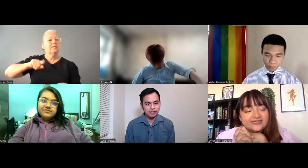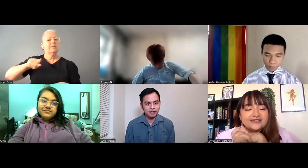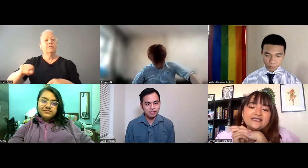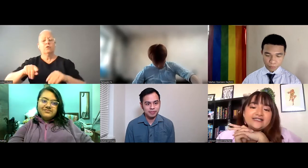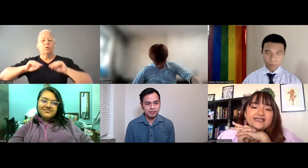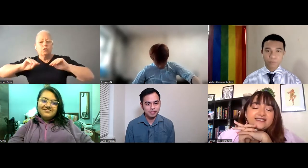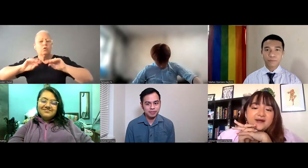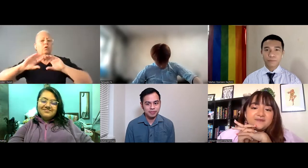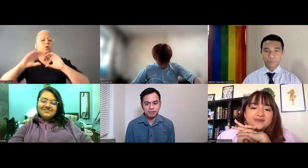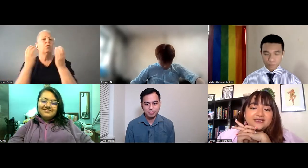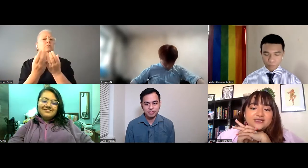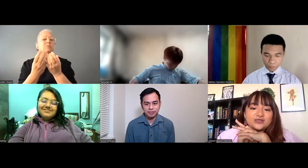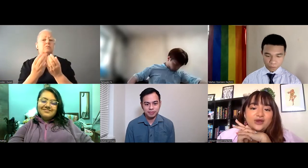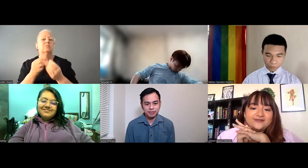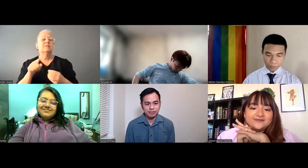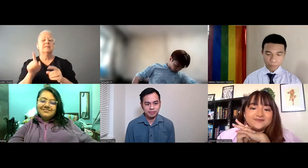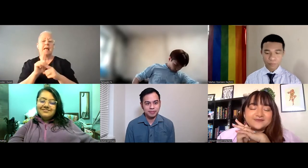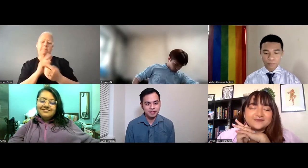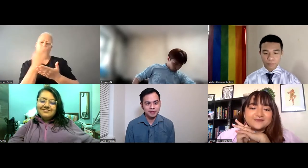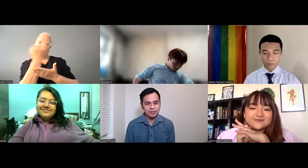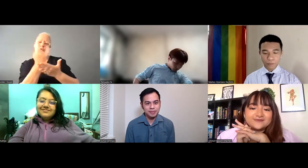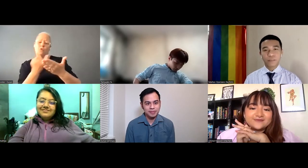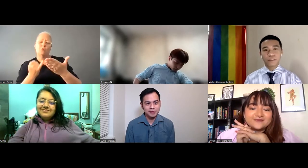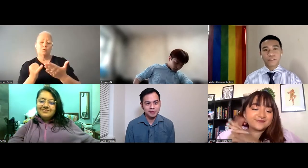exciting. Let's enjoy it.